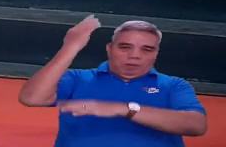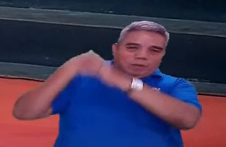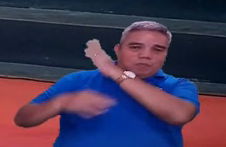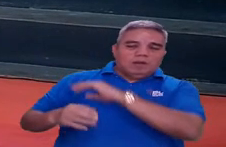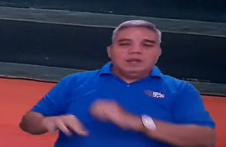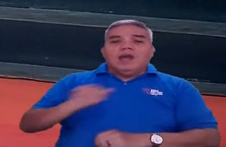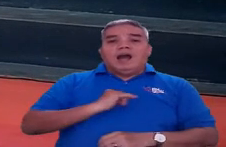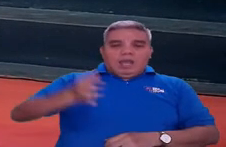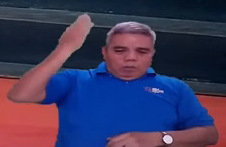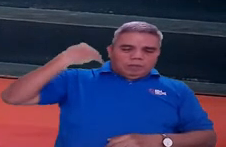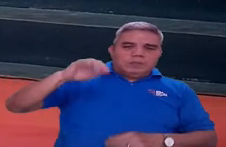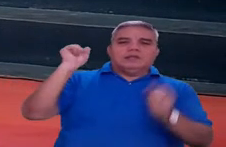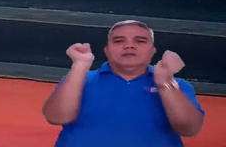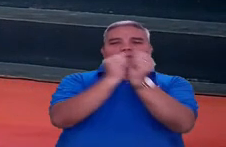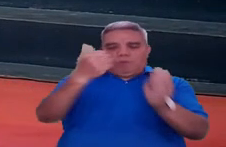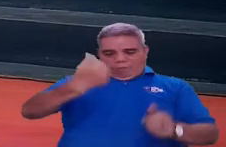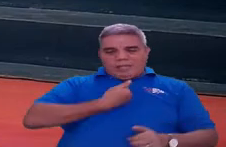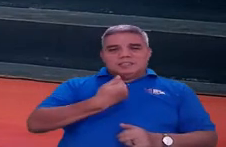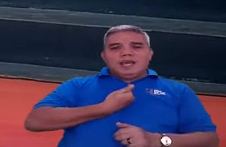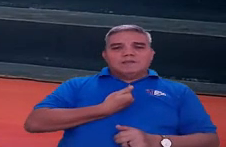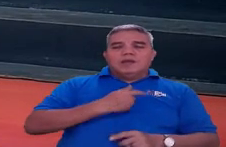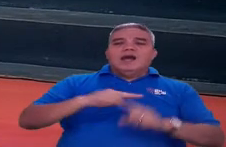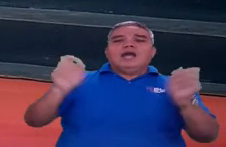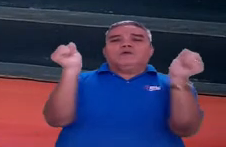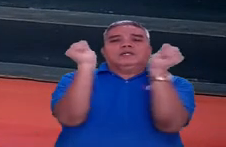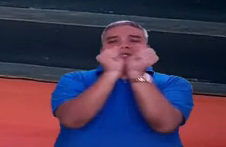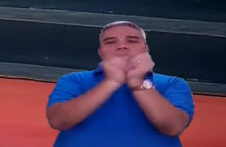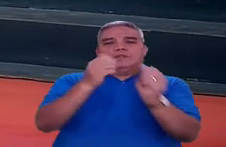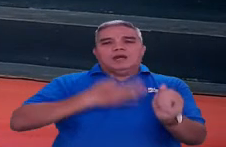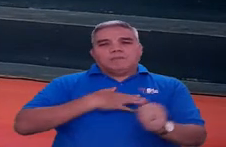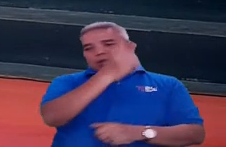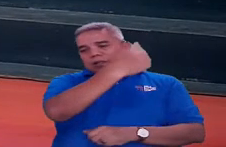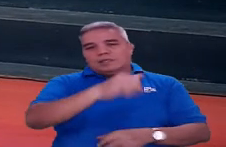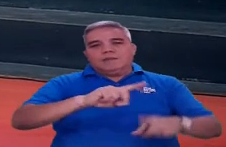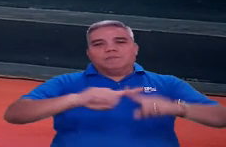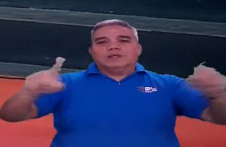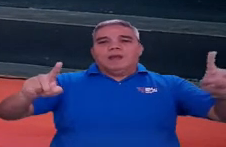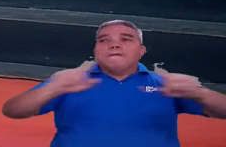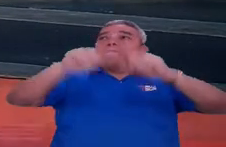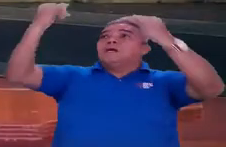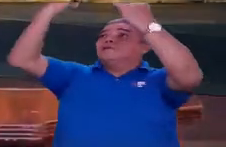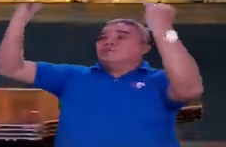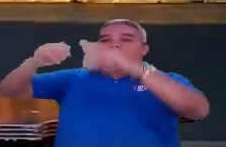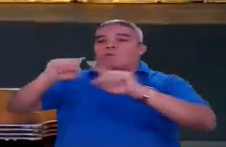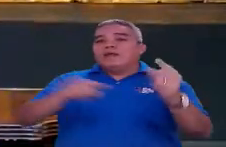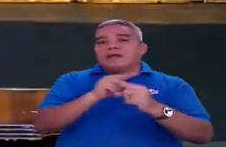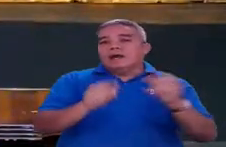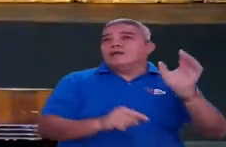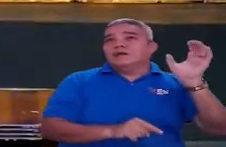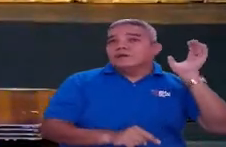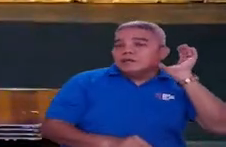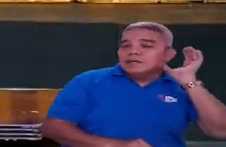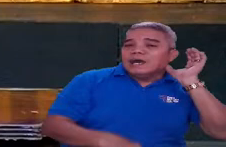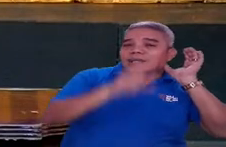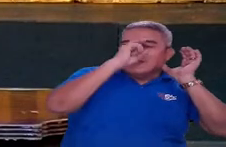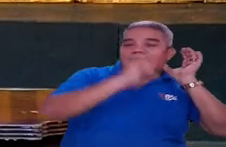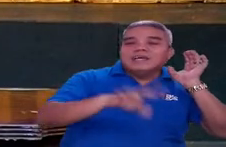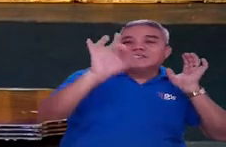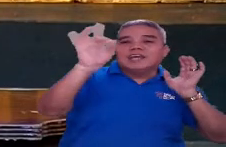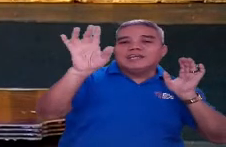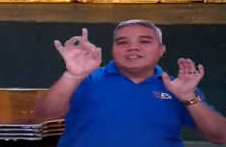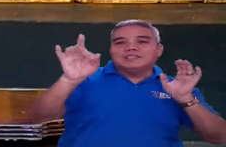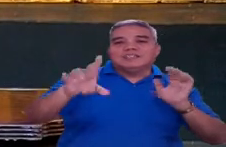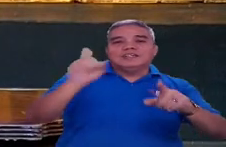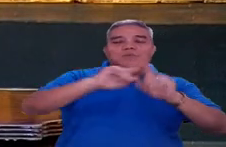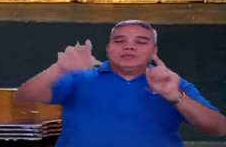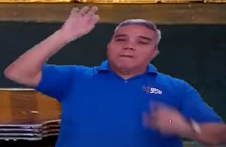Satan. I was a slave of myself. I was a slave of sin and of the world. But when I heard at age 16 the